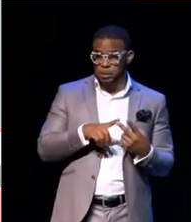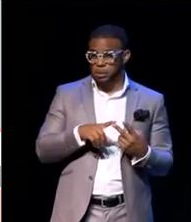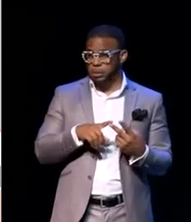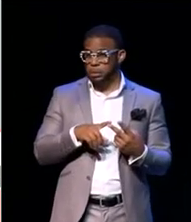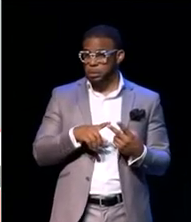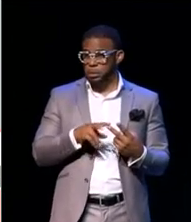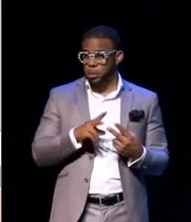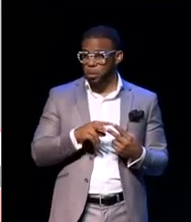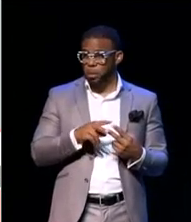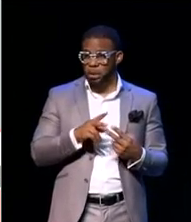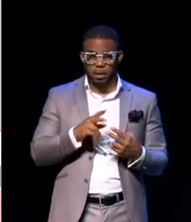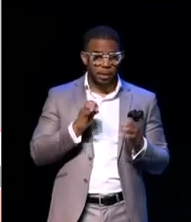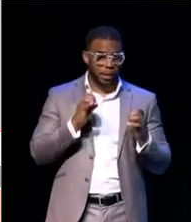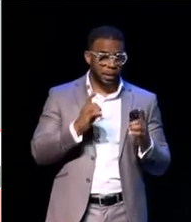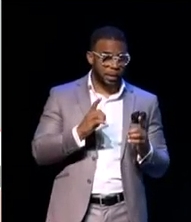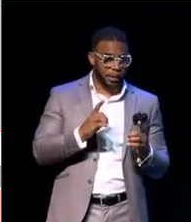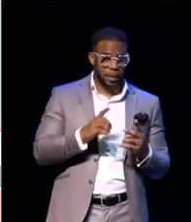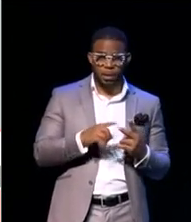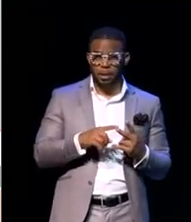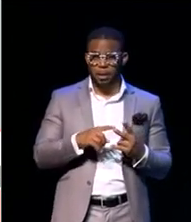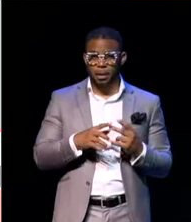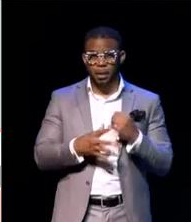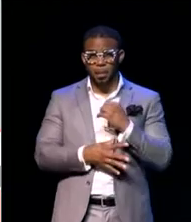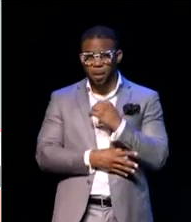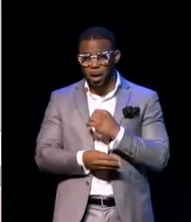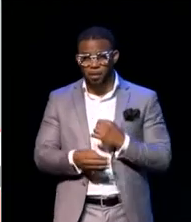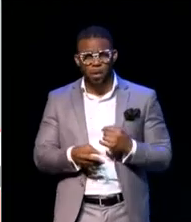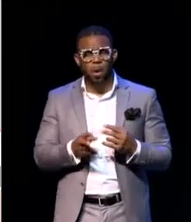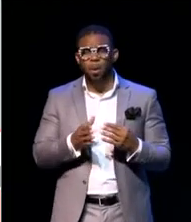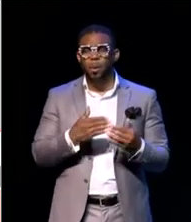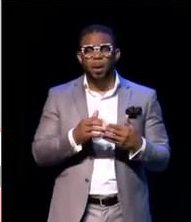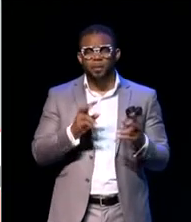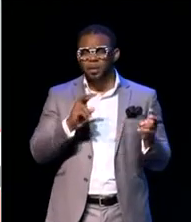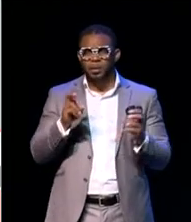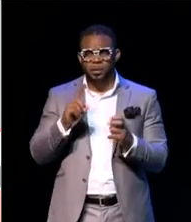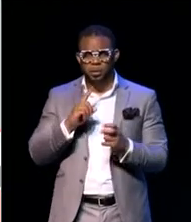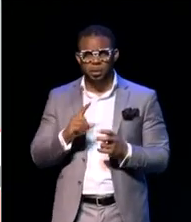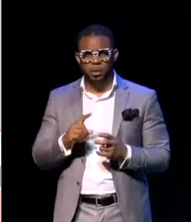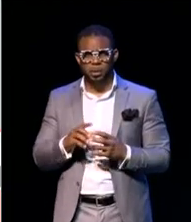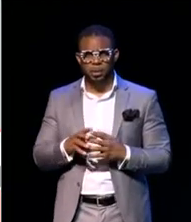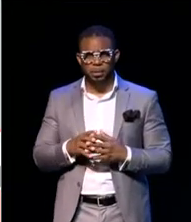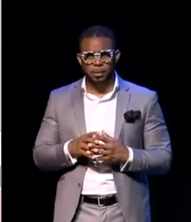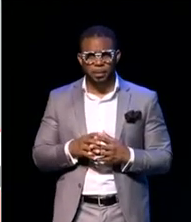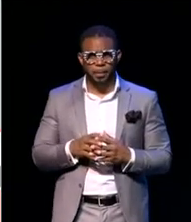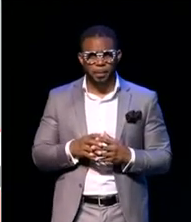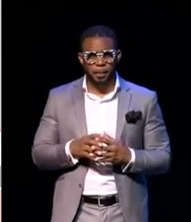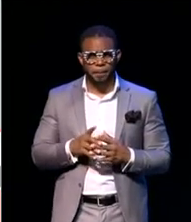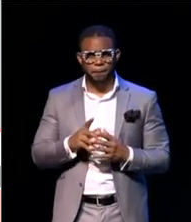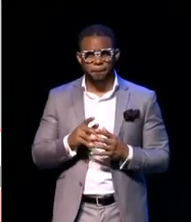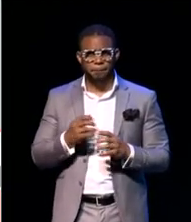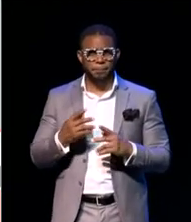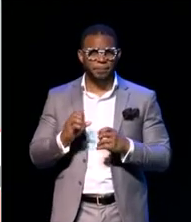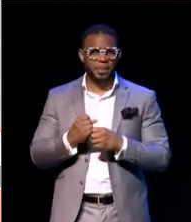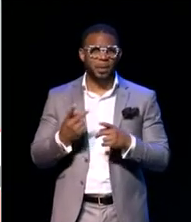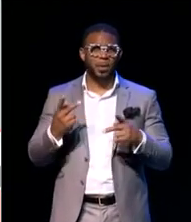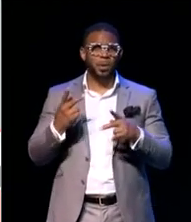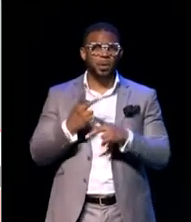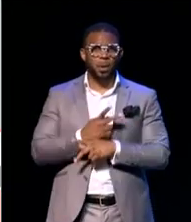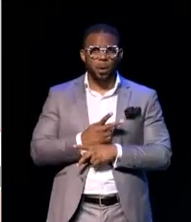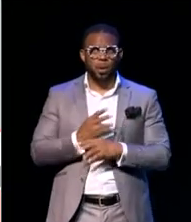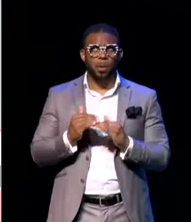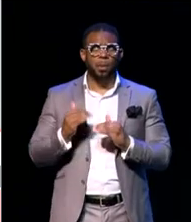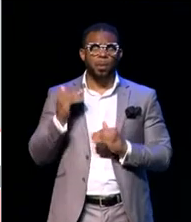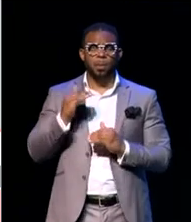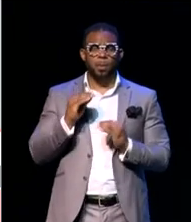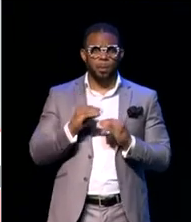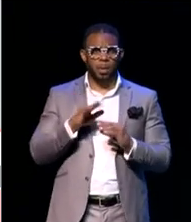was education, poverty, whatever the issues were exacerbated way